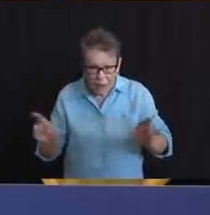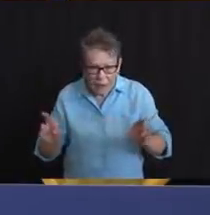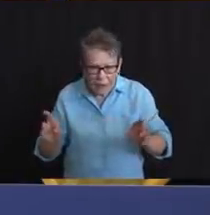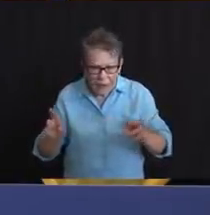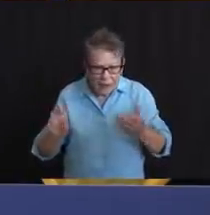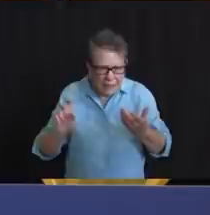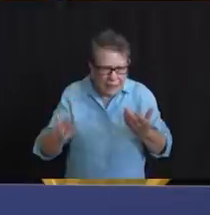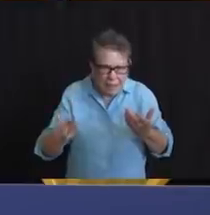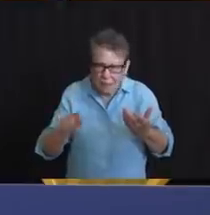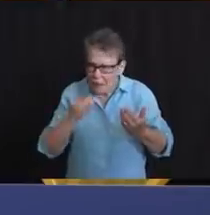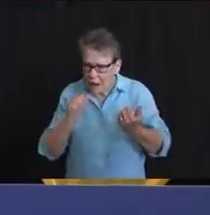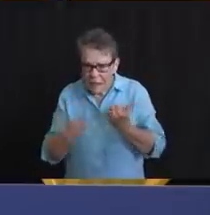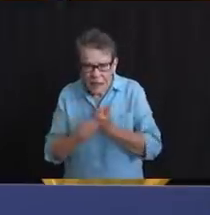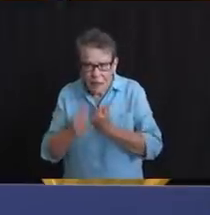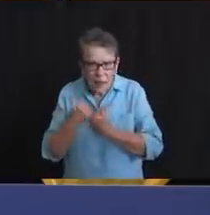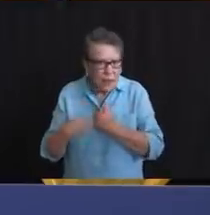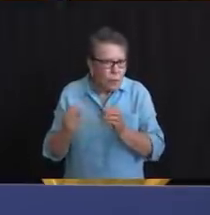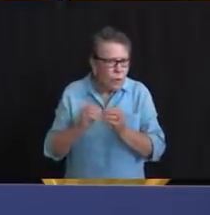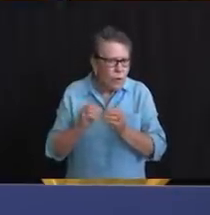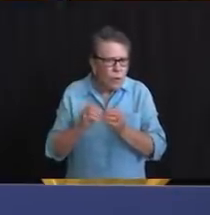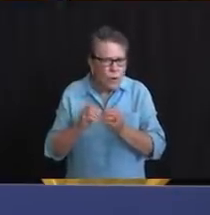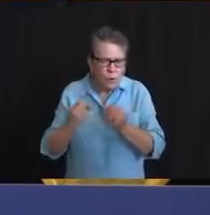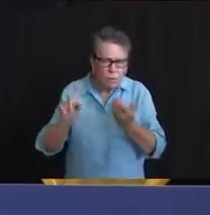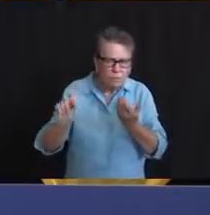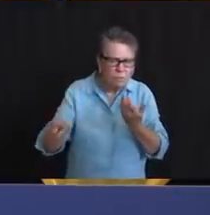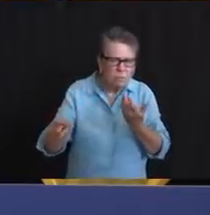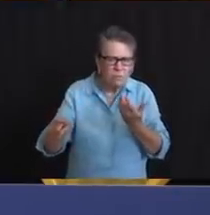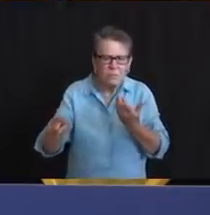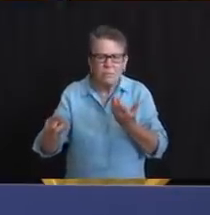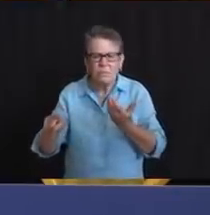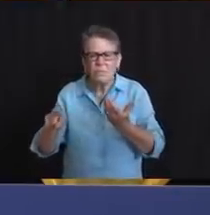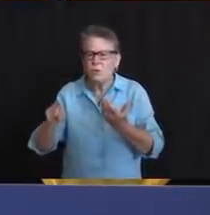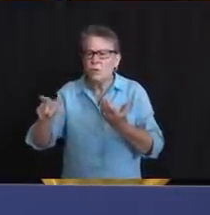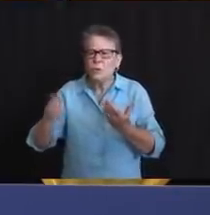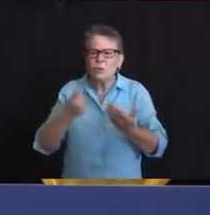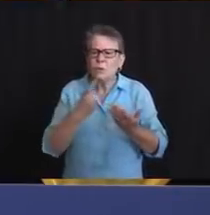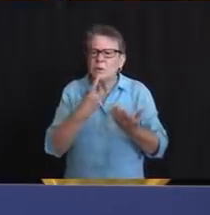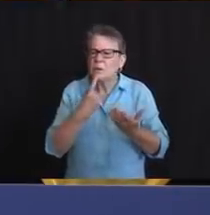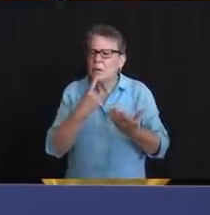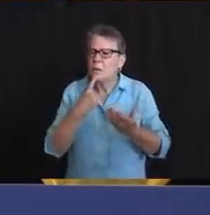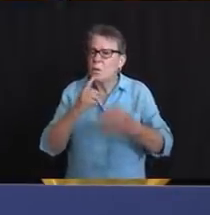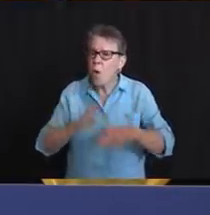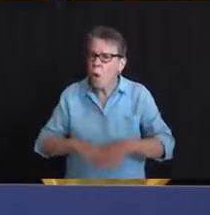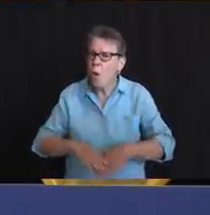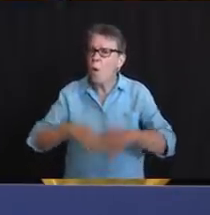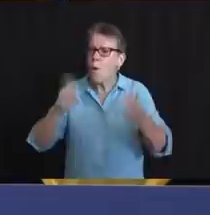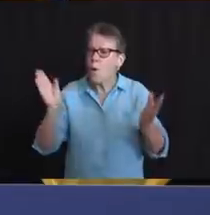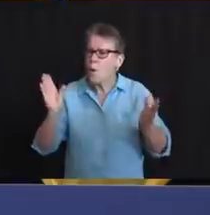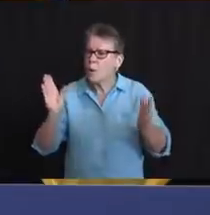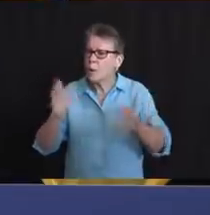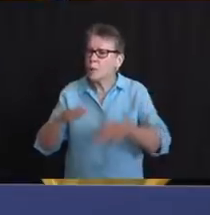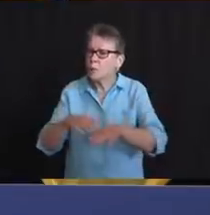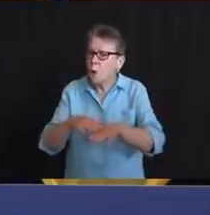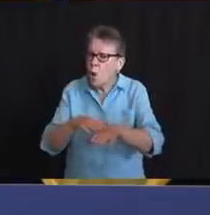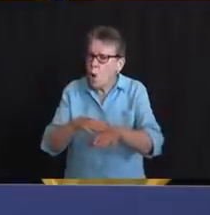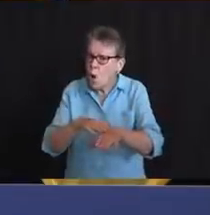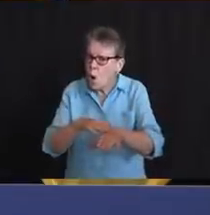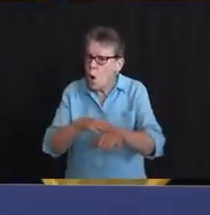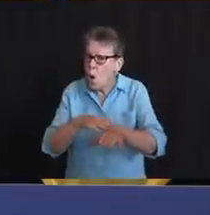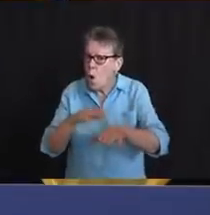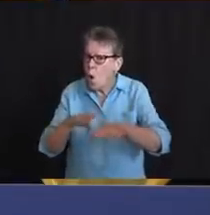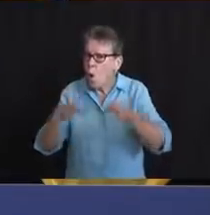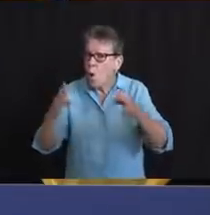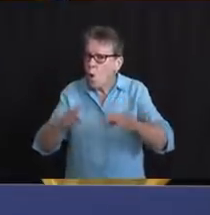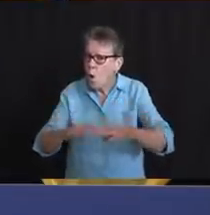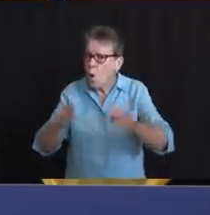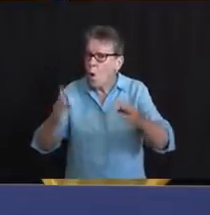week? You said that the reopening will look a lot less like a light switch and more like a dimmer, but it seems like a lot of these reopenings have been made in very